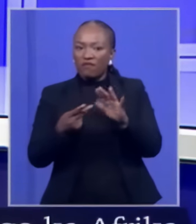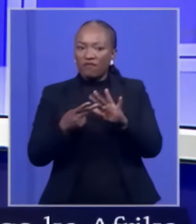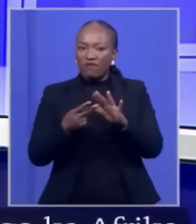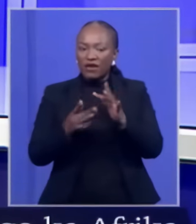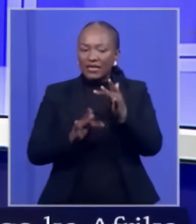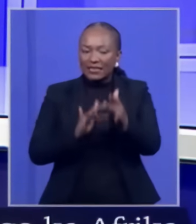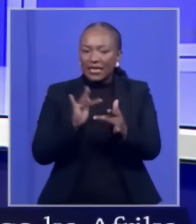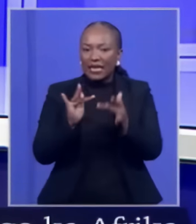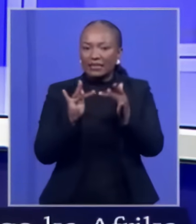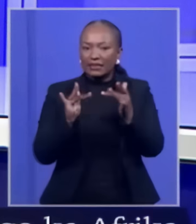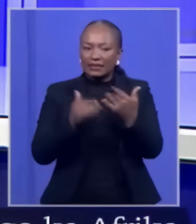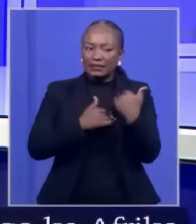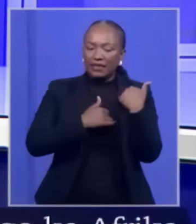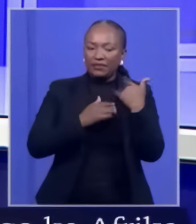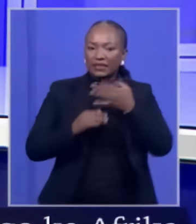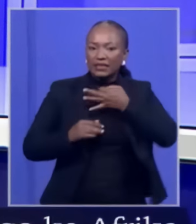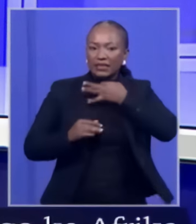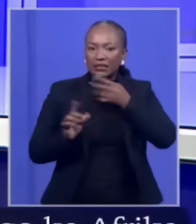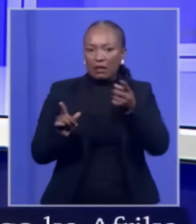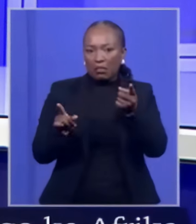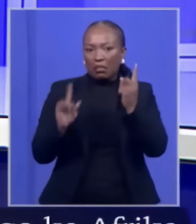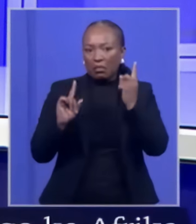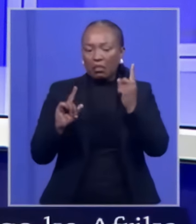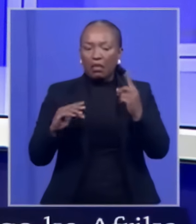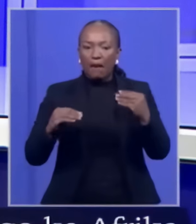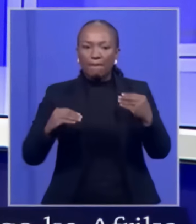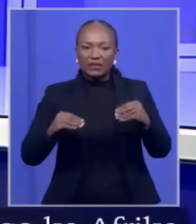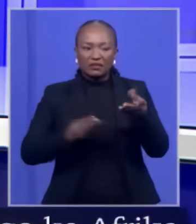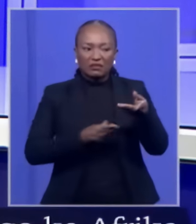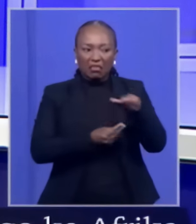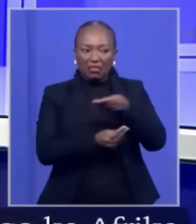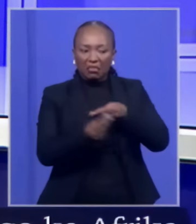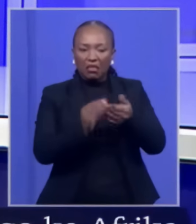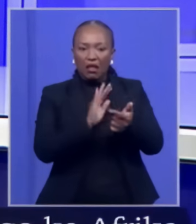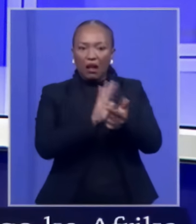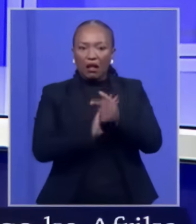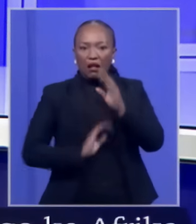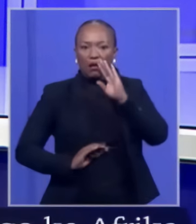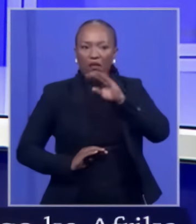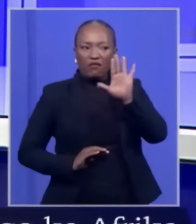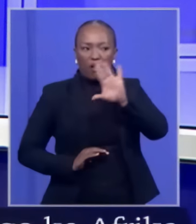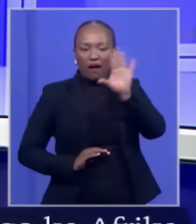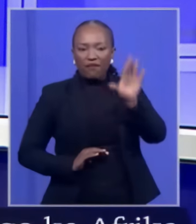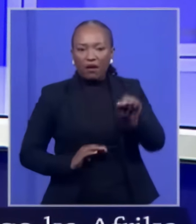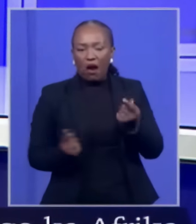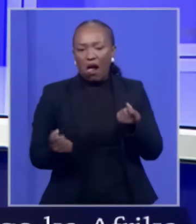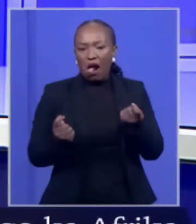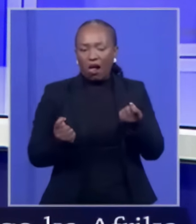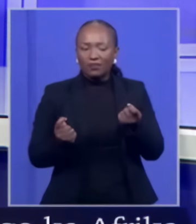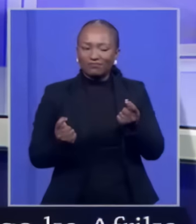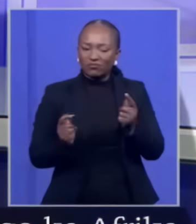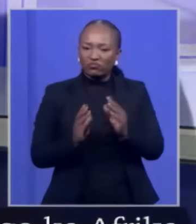inthanete le go gobišana go sego molaong go go šitišago badudi go ralala le kontinente.